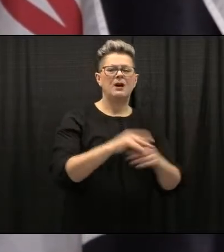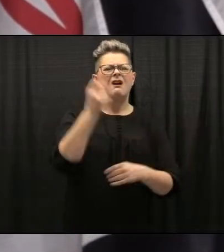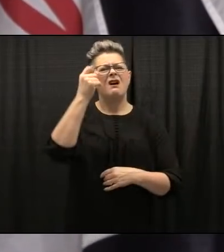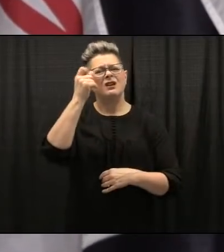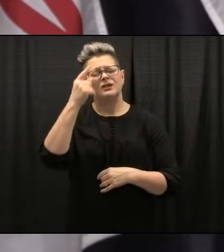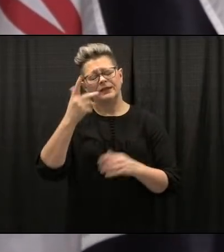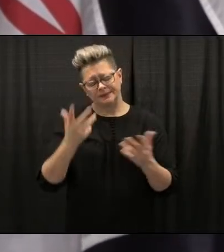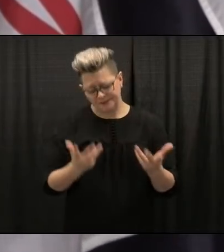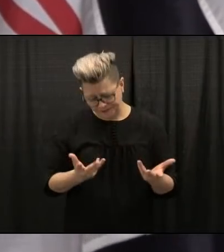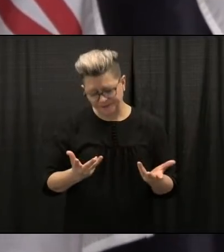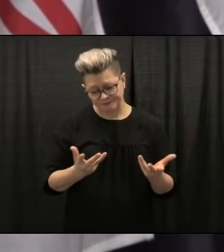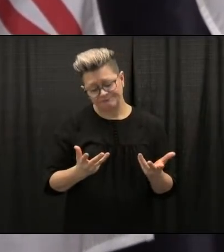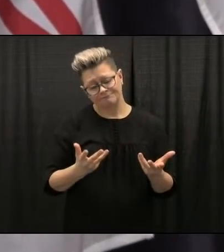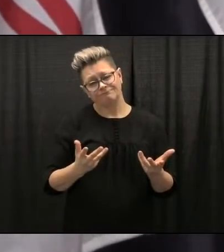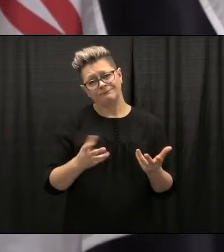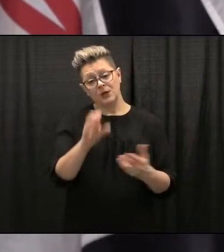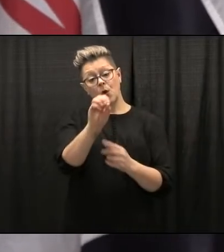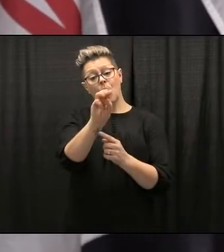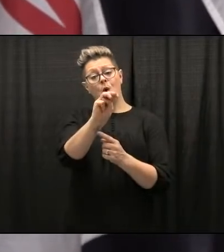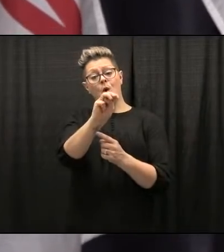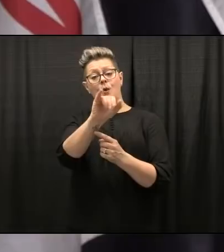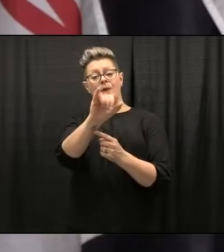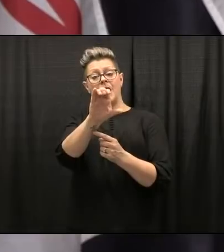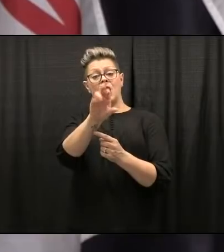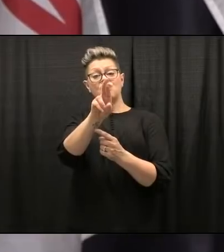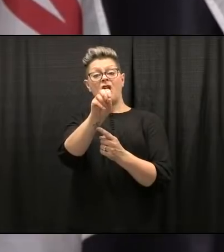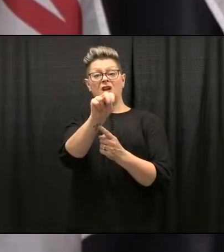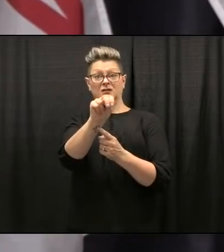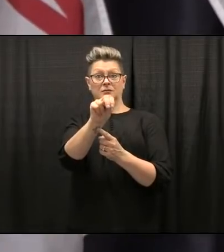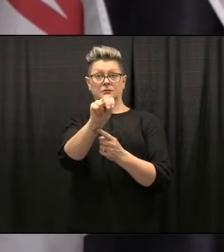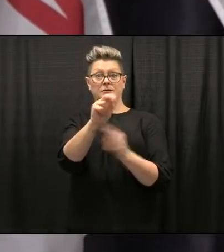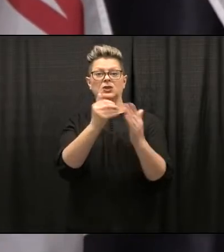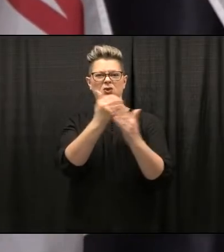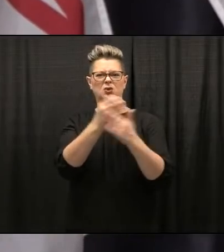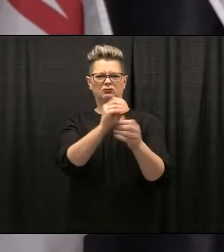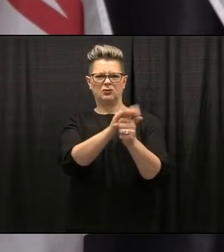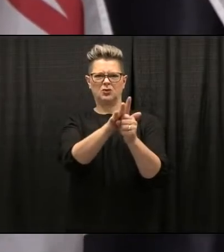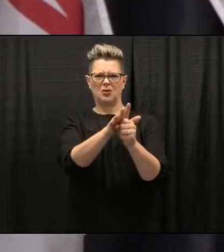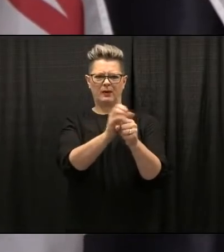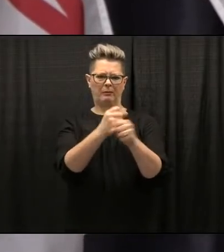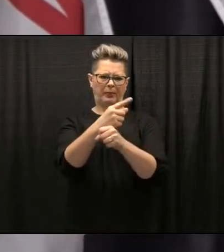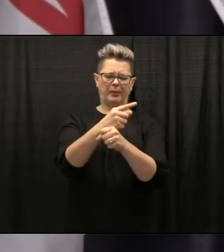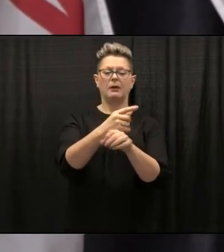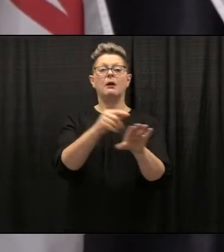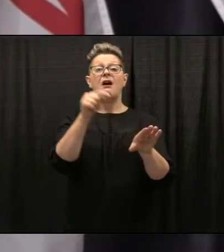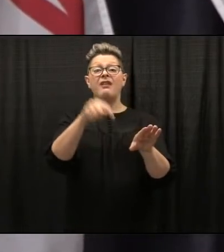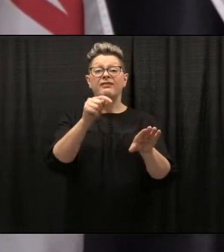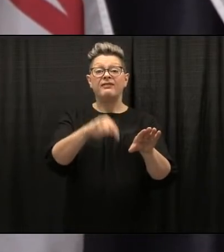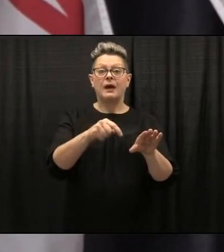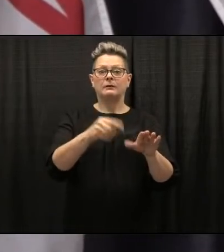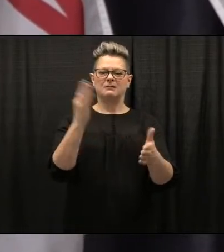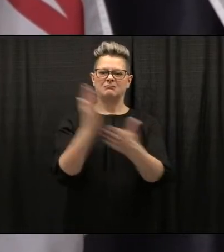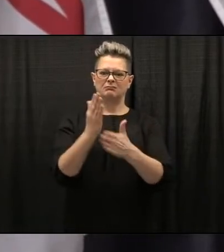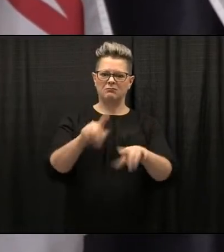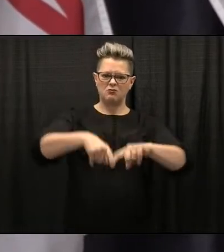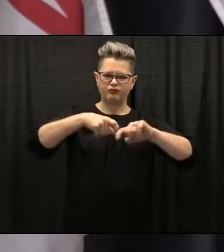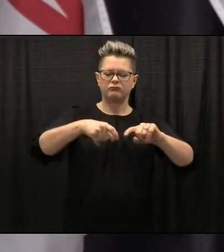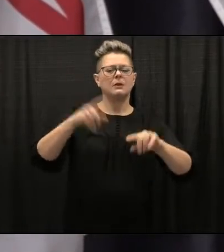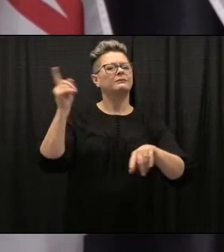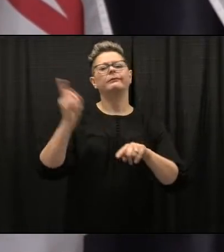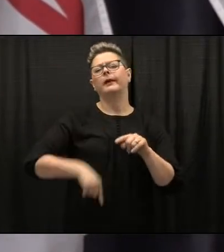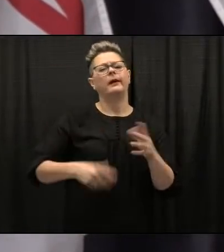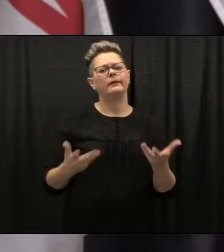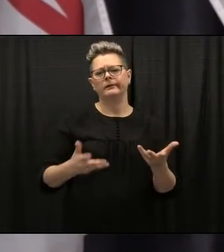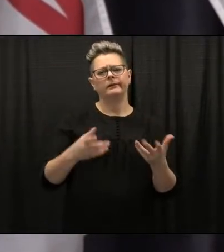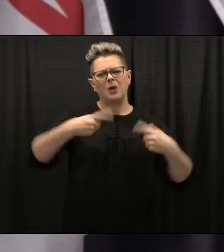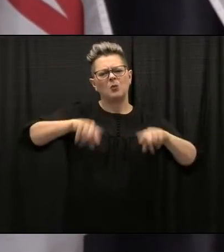stop Omicron, especially from spreading. That's going to happen just given the nature of the virus,